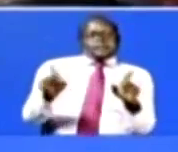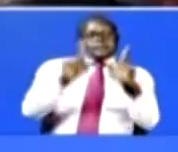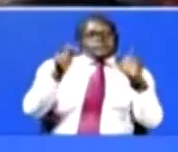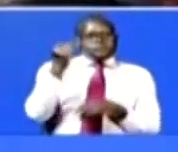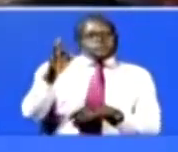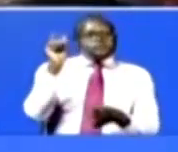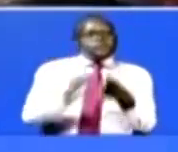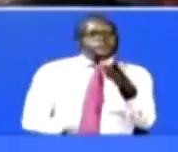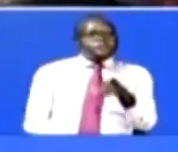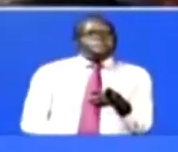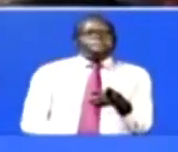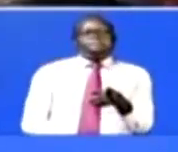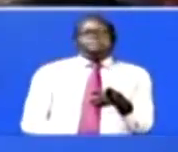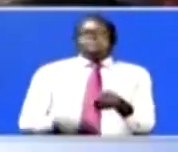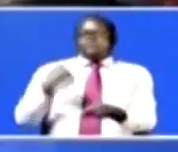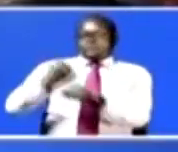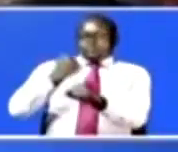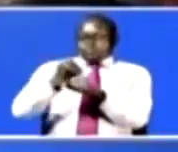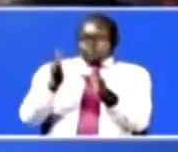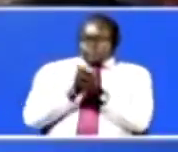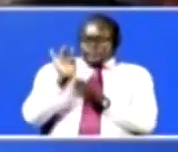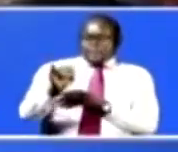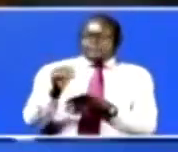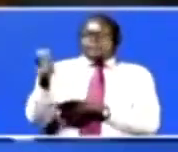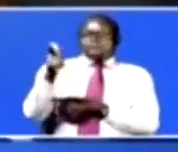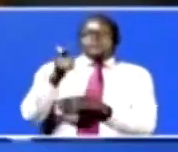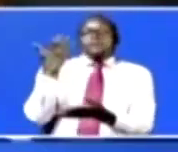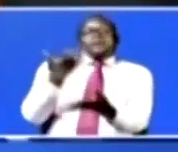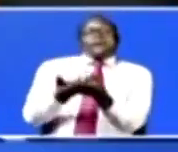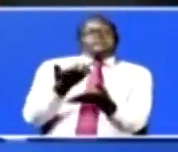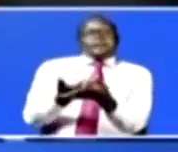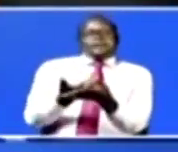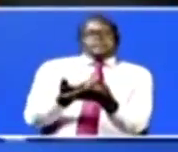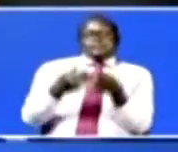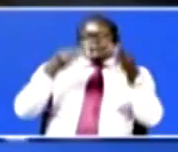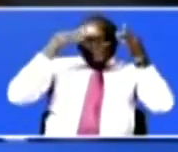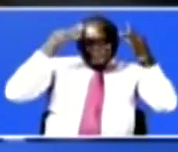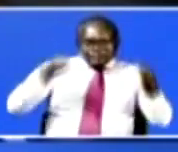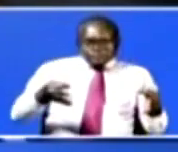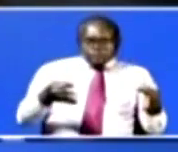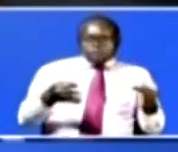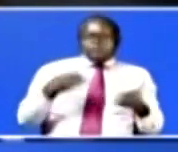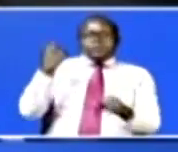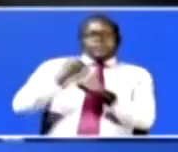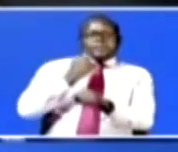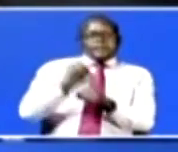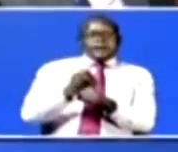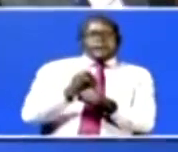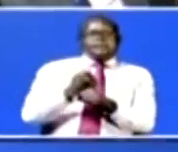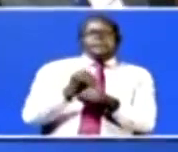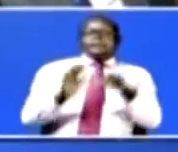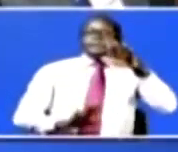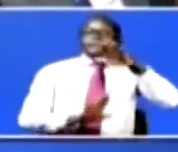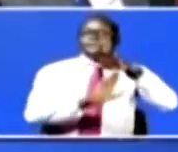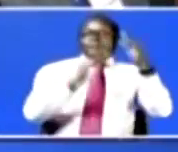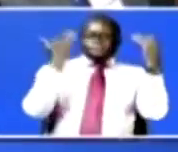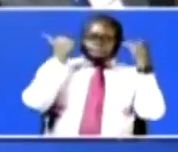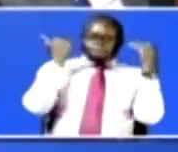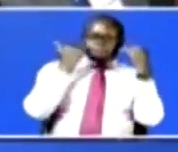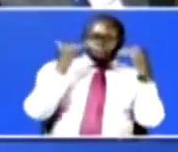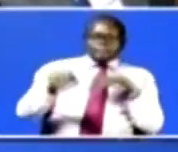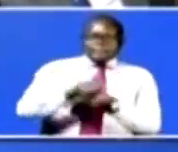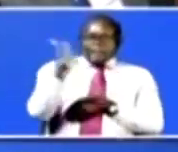of what to do with that video evidence. Uamuzi wa kesi hii utafanywa kwa arifa ya mahakama.